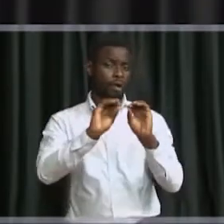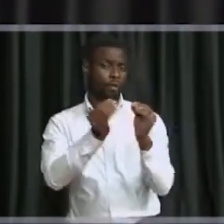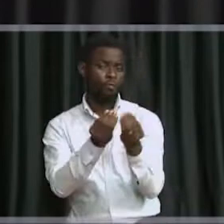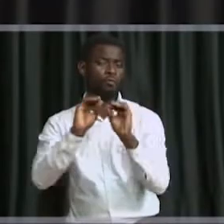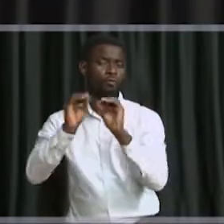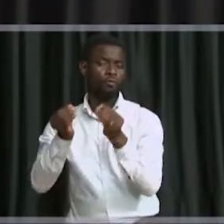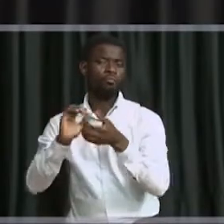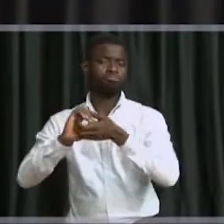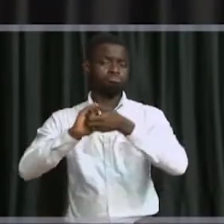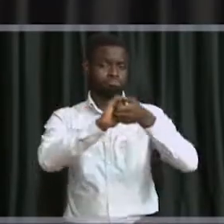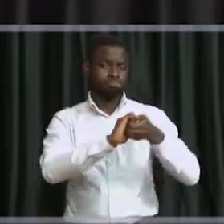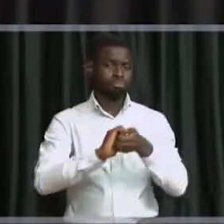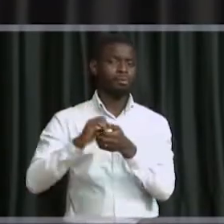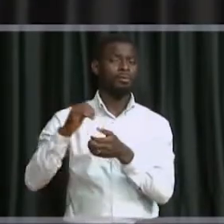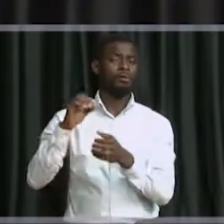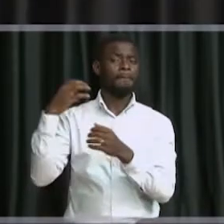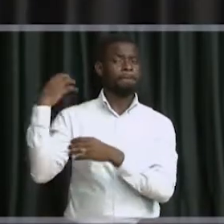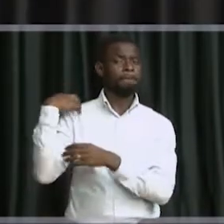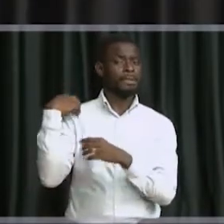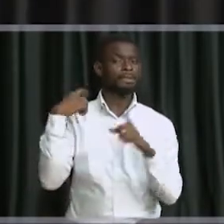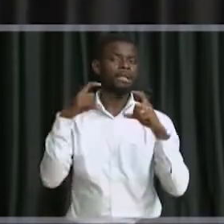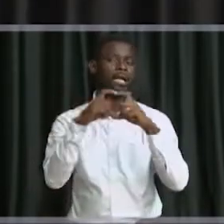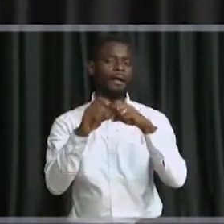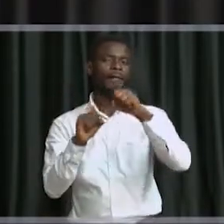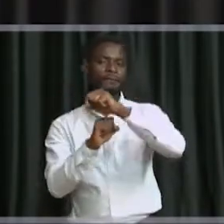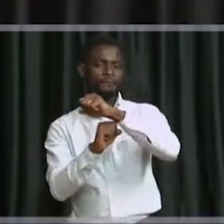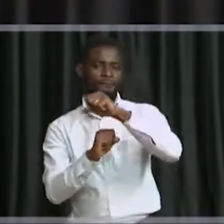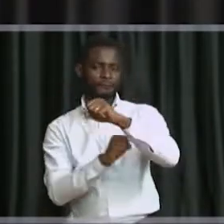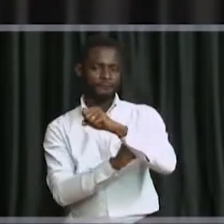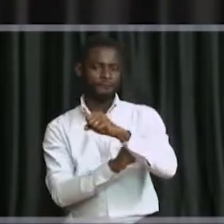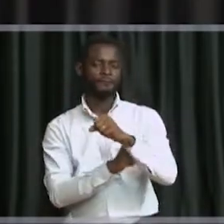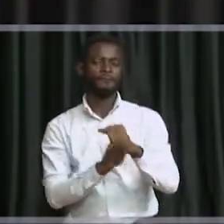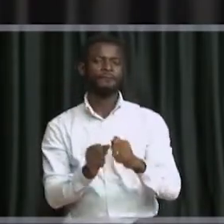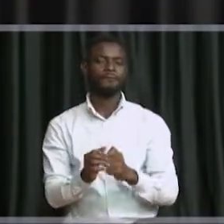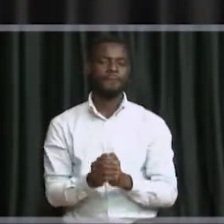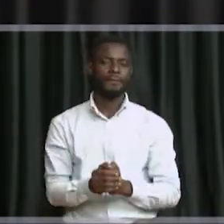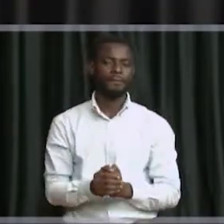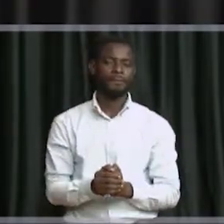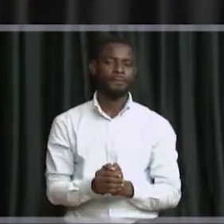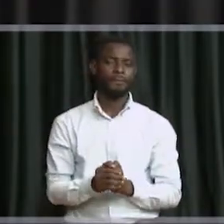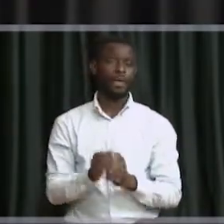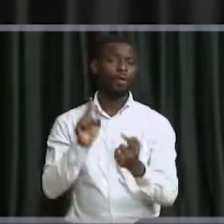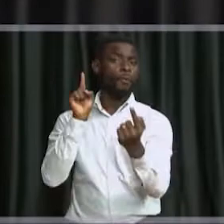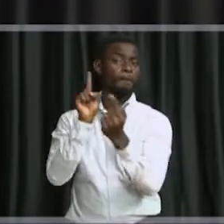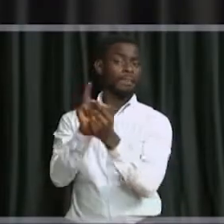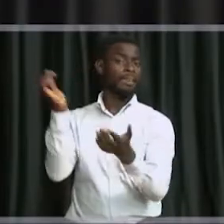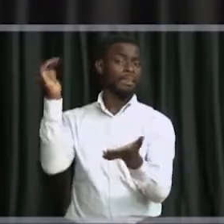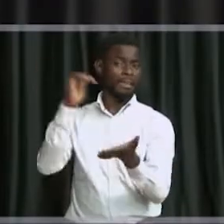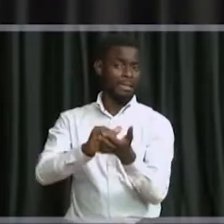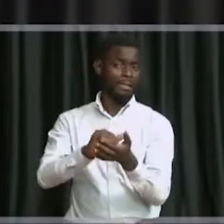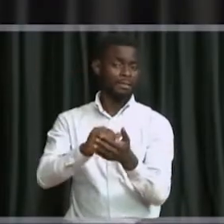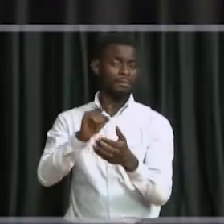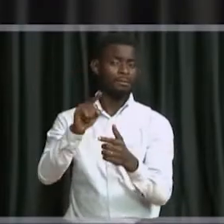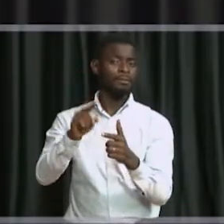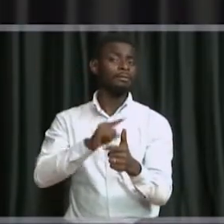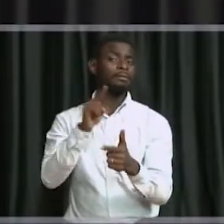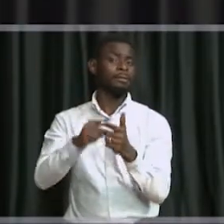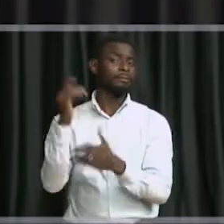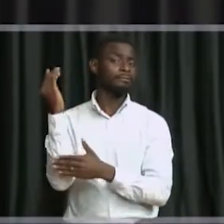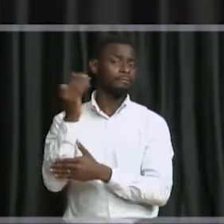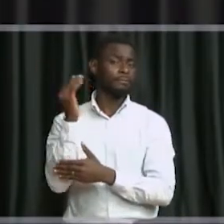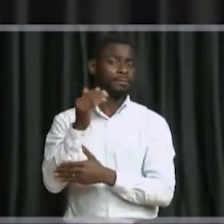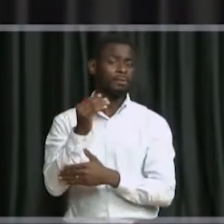ene mastercard foundation ene fei solidaridad kusi yebe wawo nchengbi u danse neno